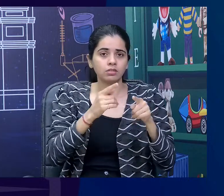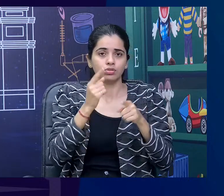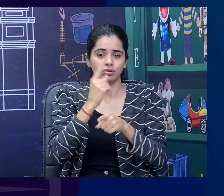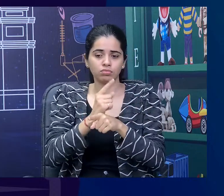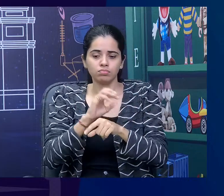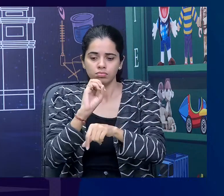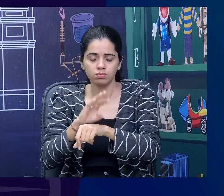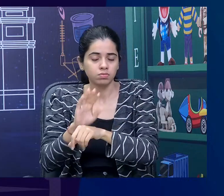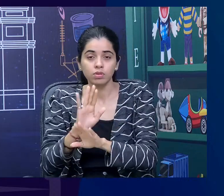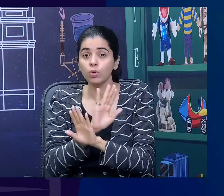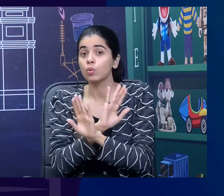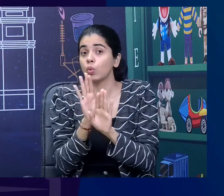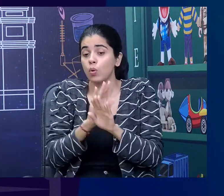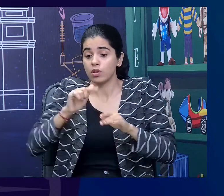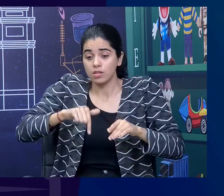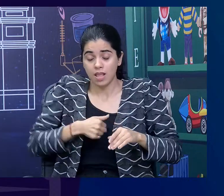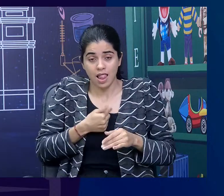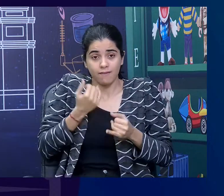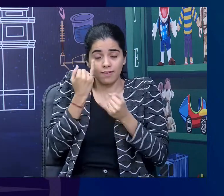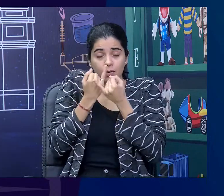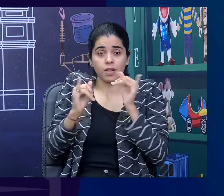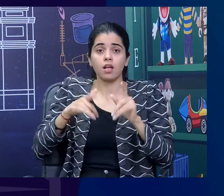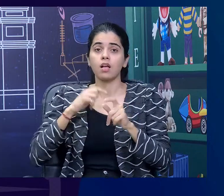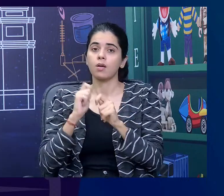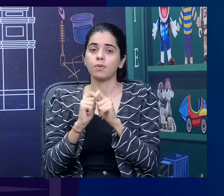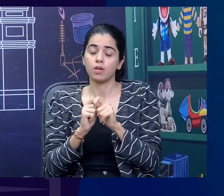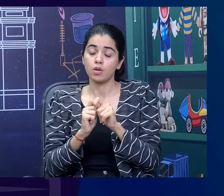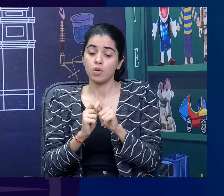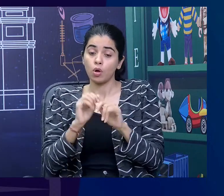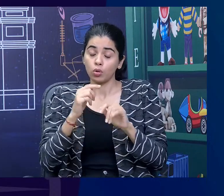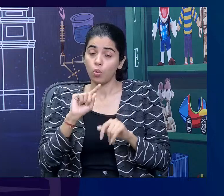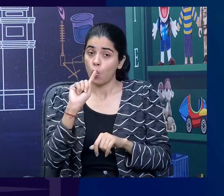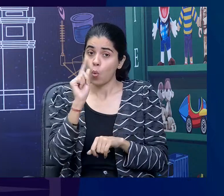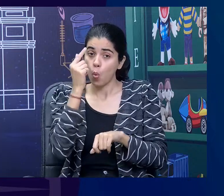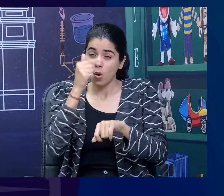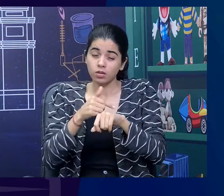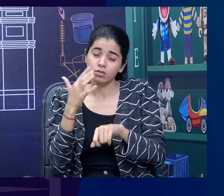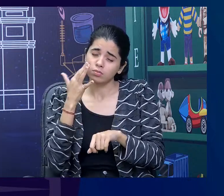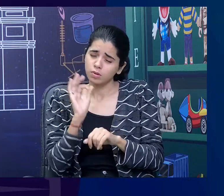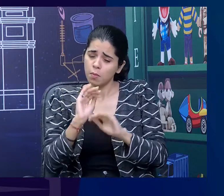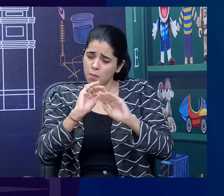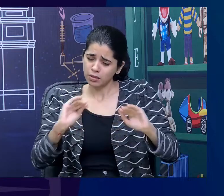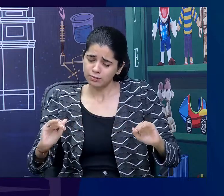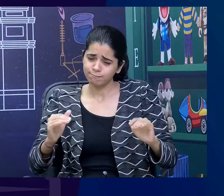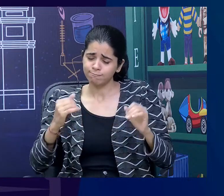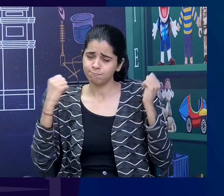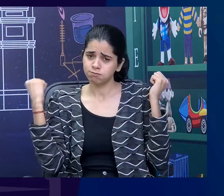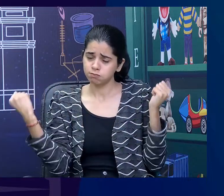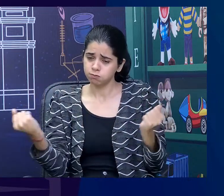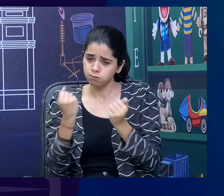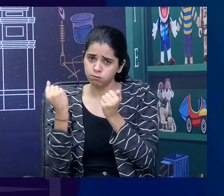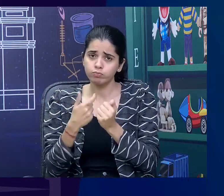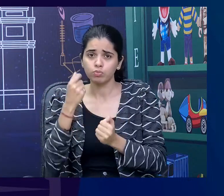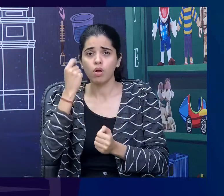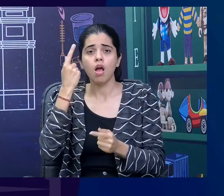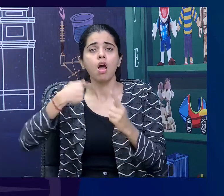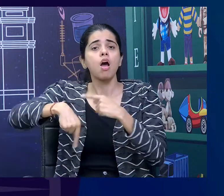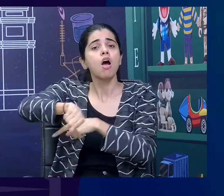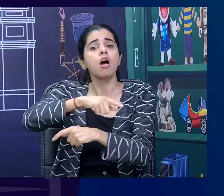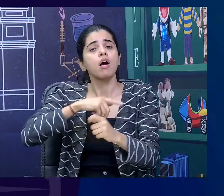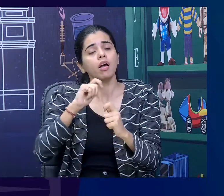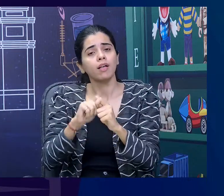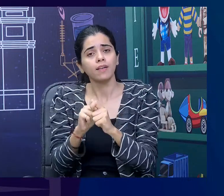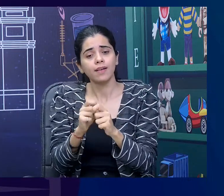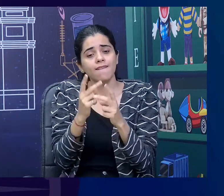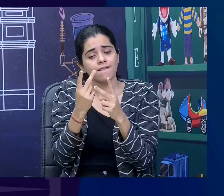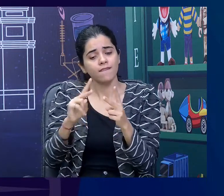them. They don't know how to function independently. So it's very crucial to prepare students to understand that this